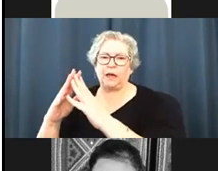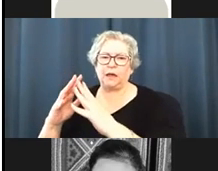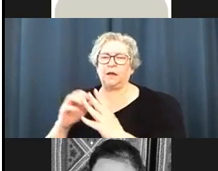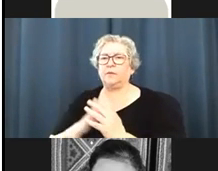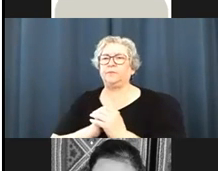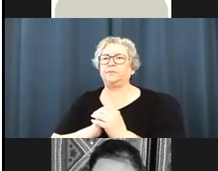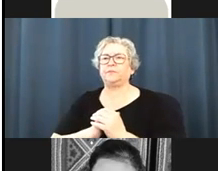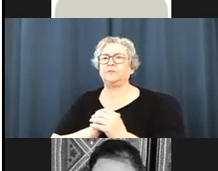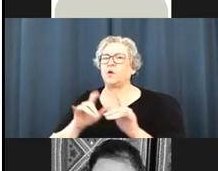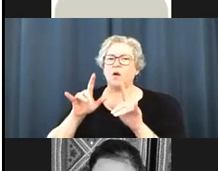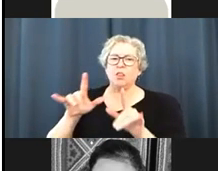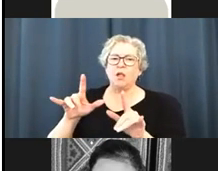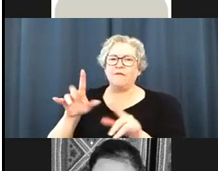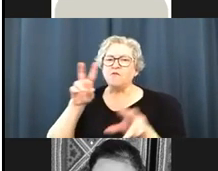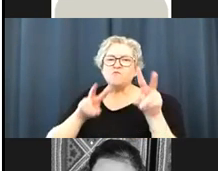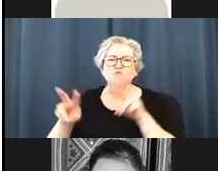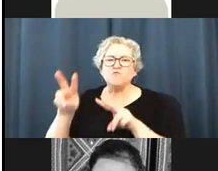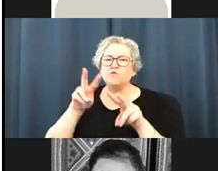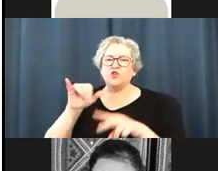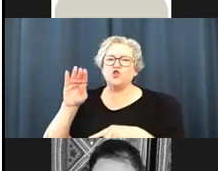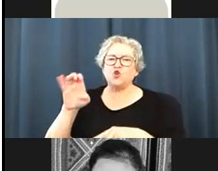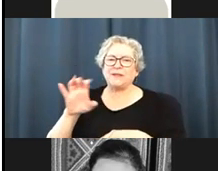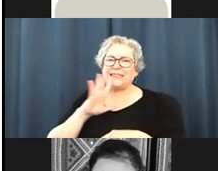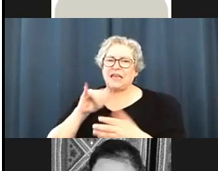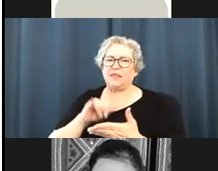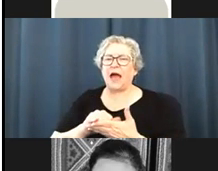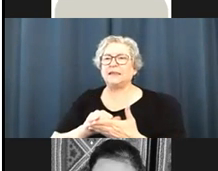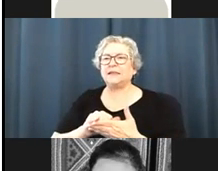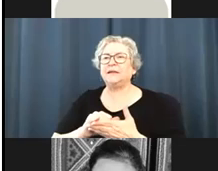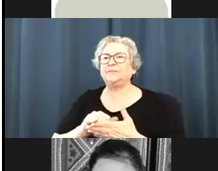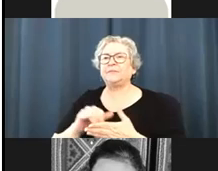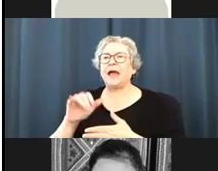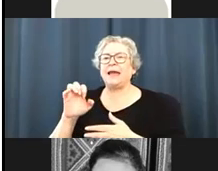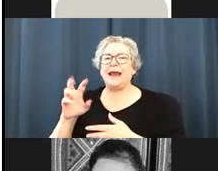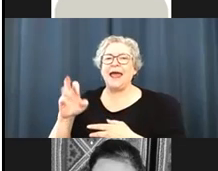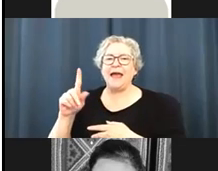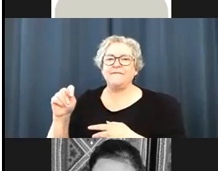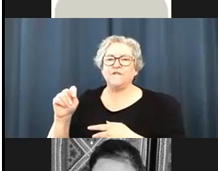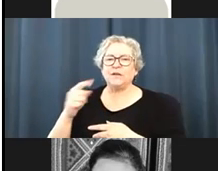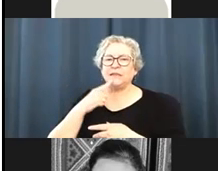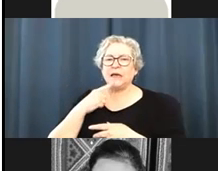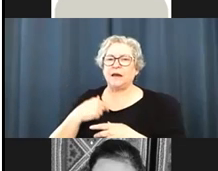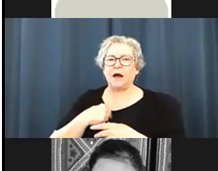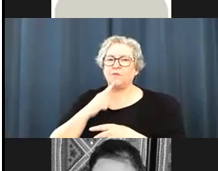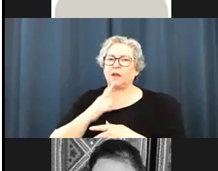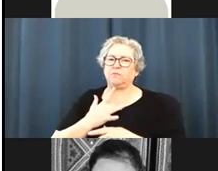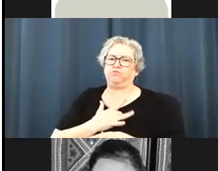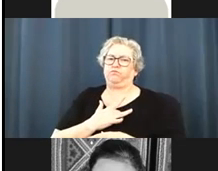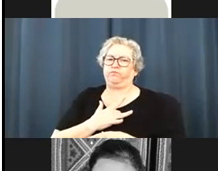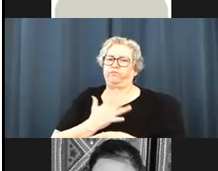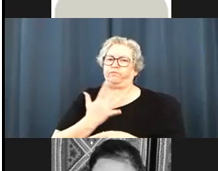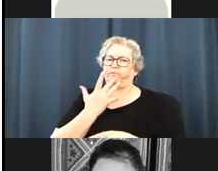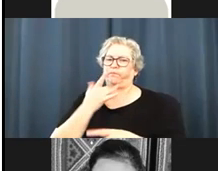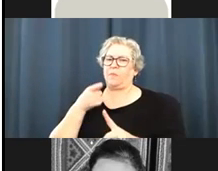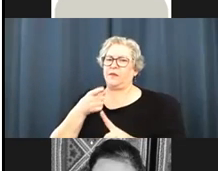Ooh, I love seeing this stuff, folks. Yes, like I said, this is my near and dear passion. So the fact